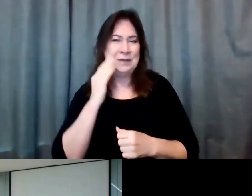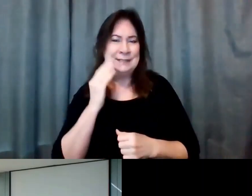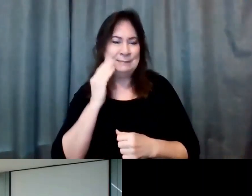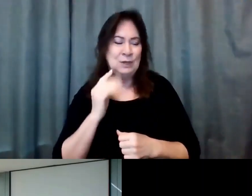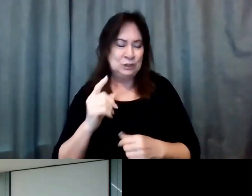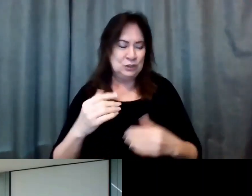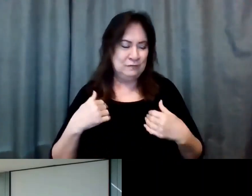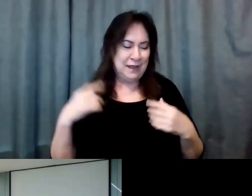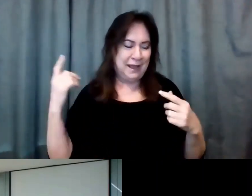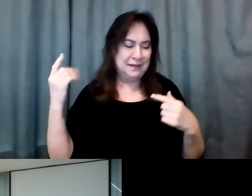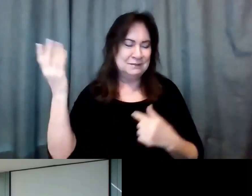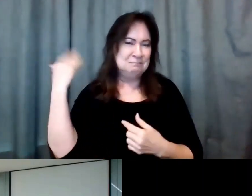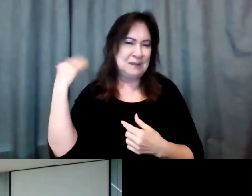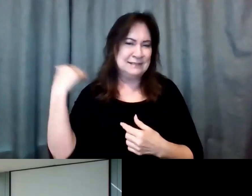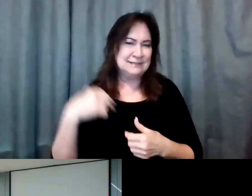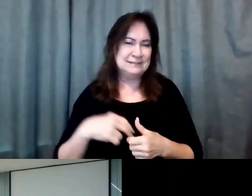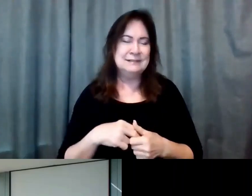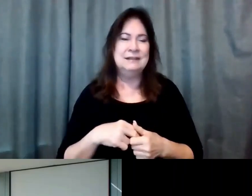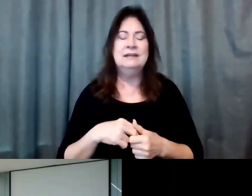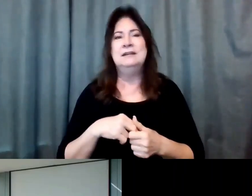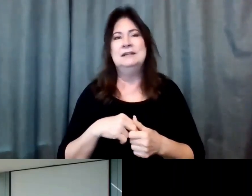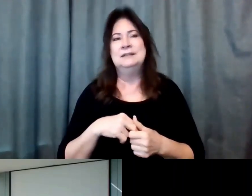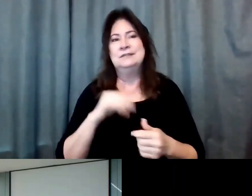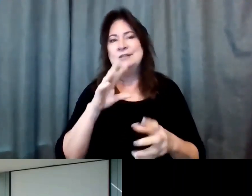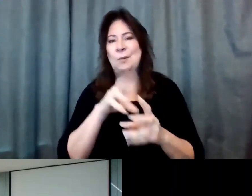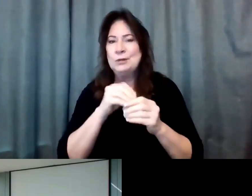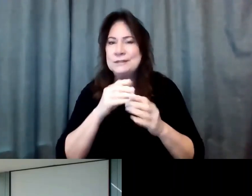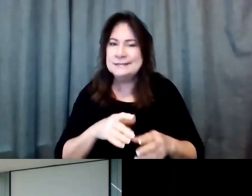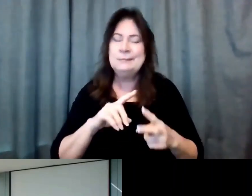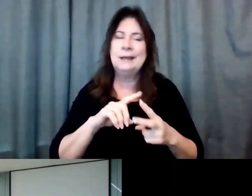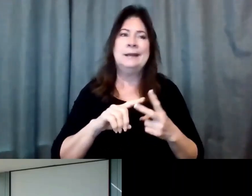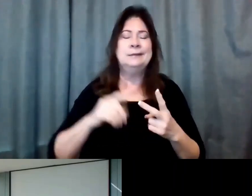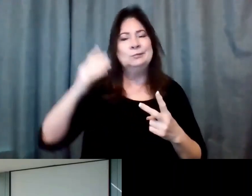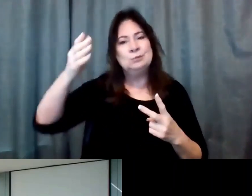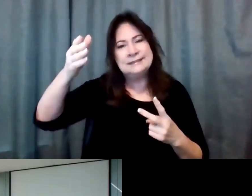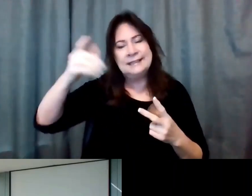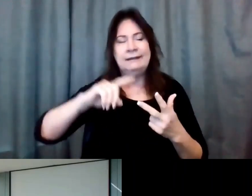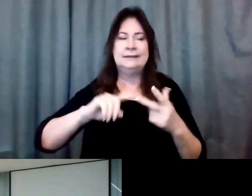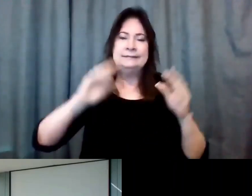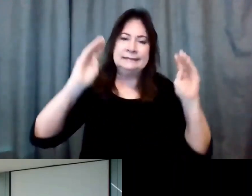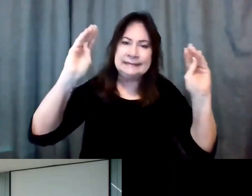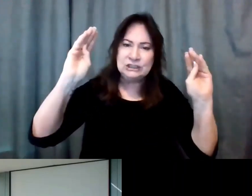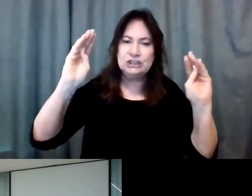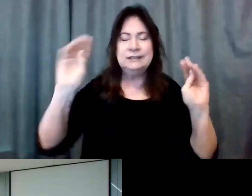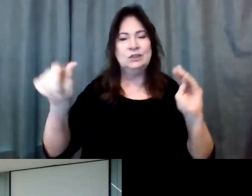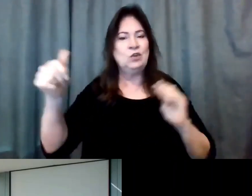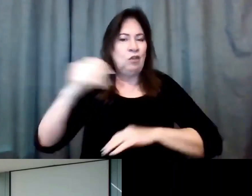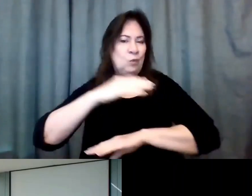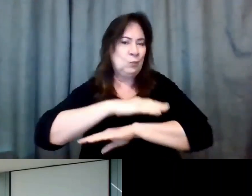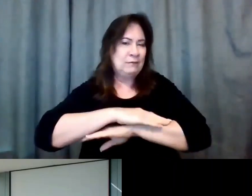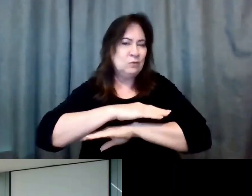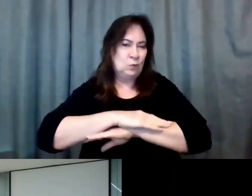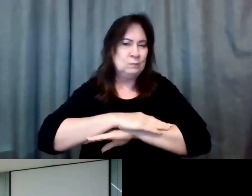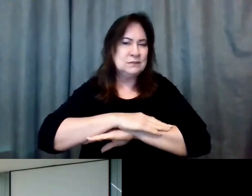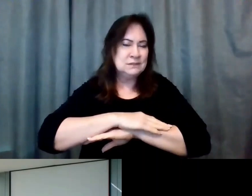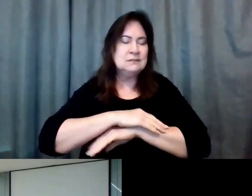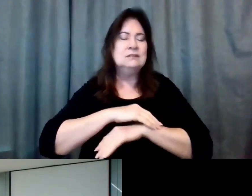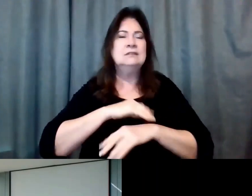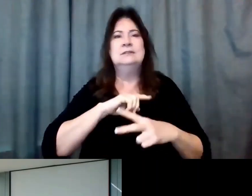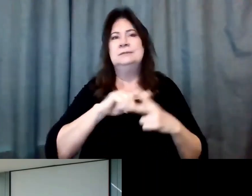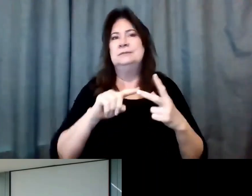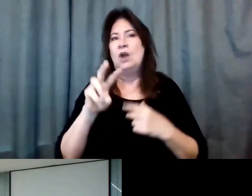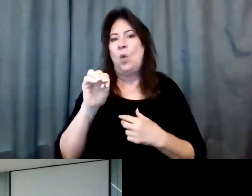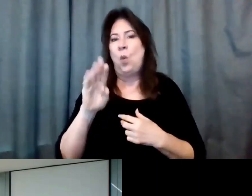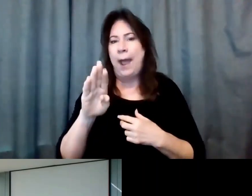have had participating or presenting or teaching on other platforms, whether it's